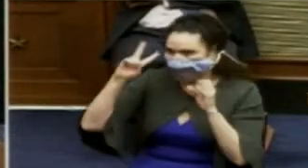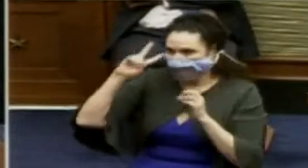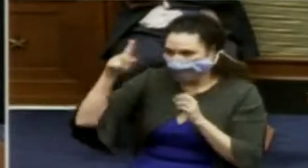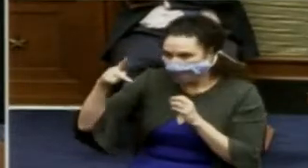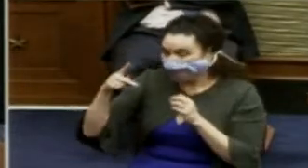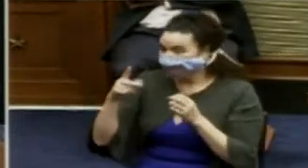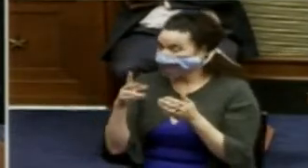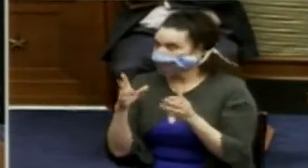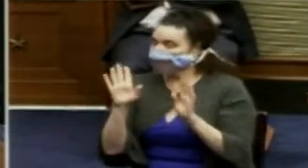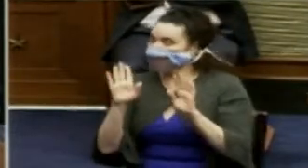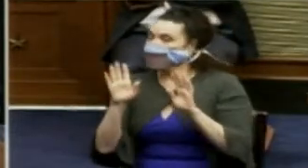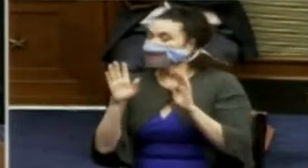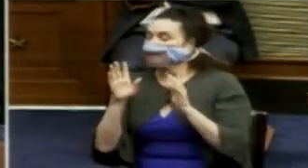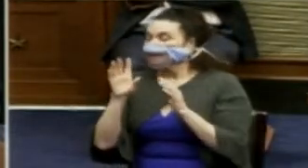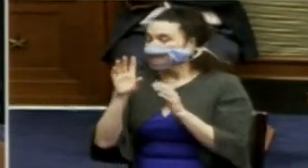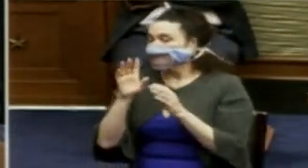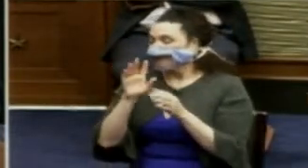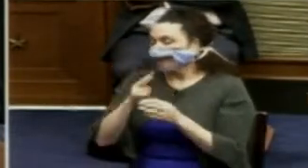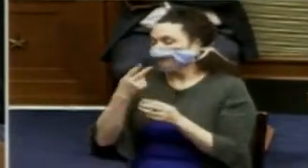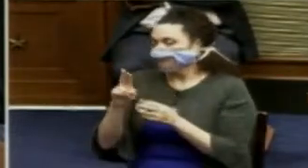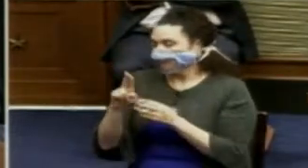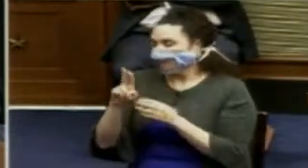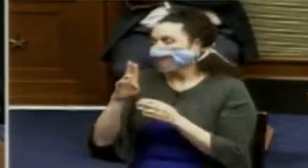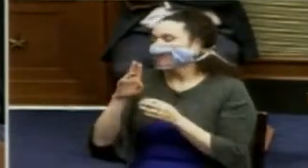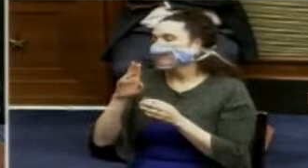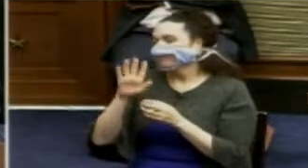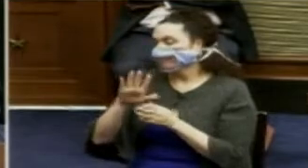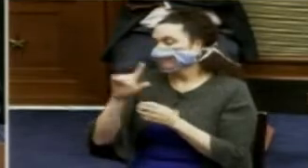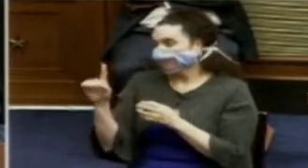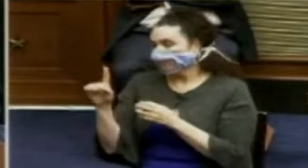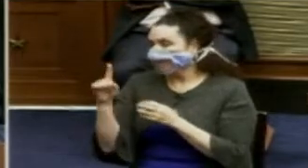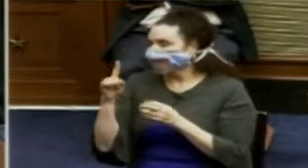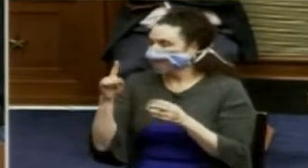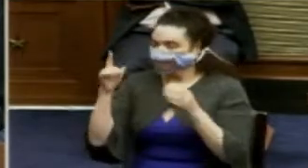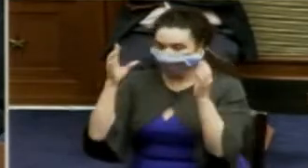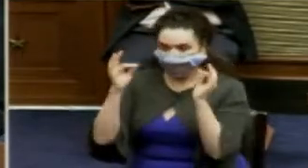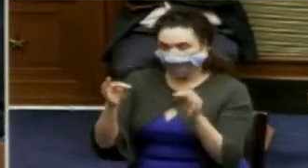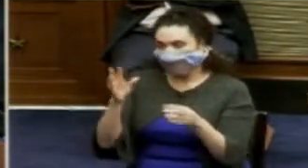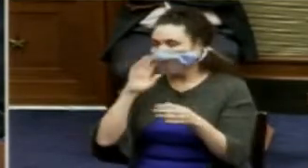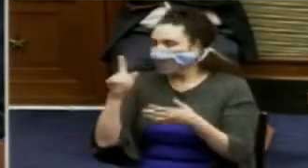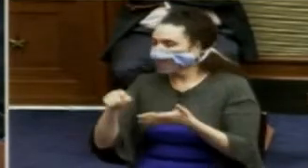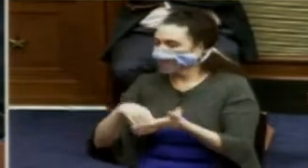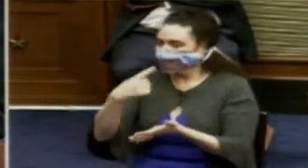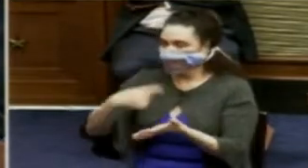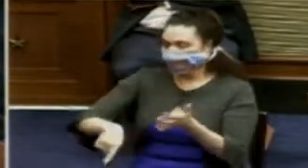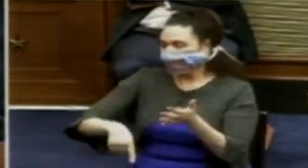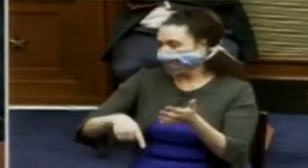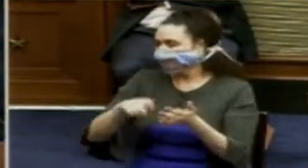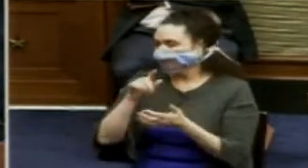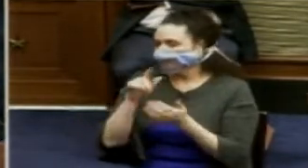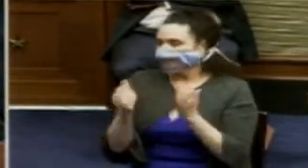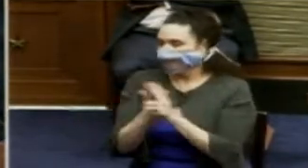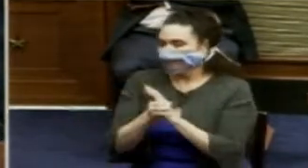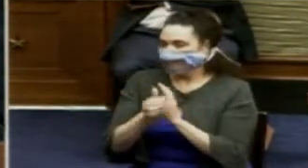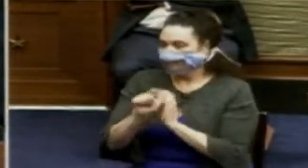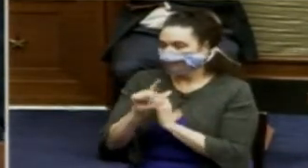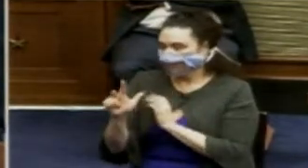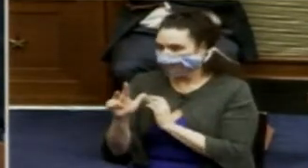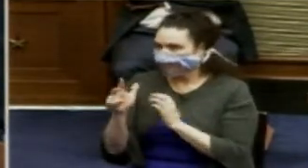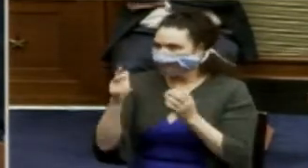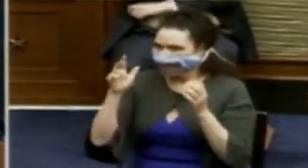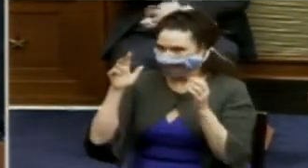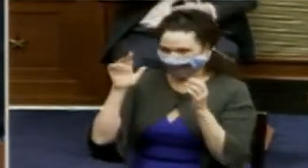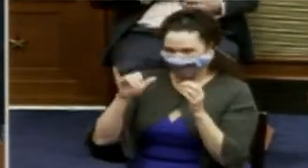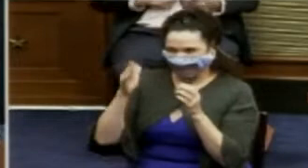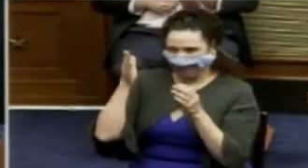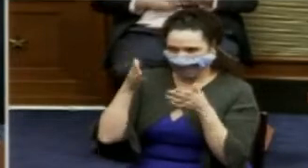a constitutional amendment and hopes and encourages Congress and the states to pass it in order to avoid the